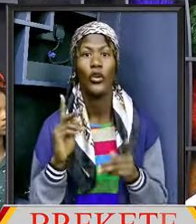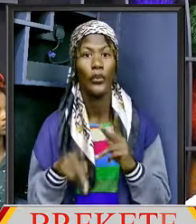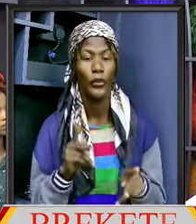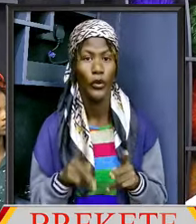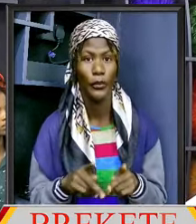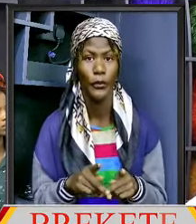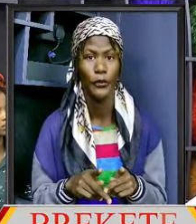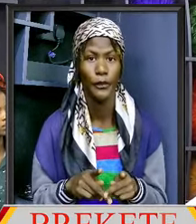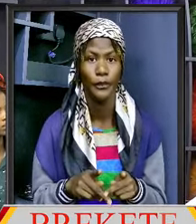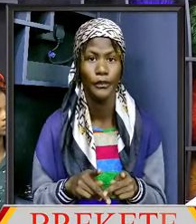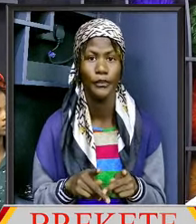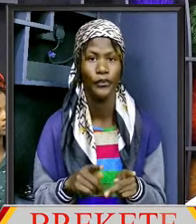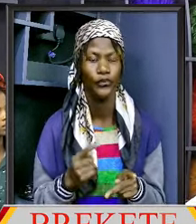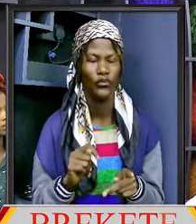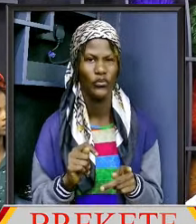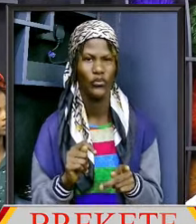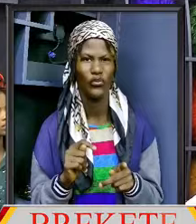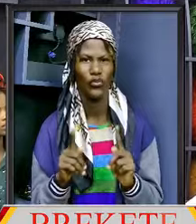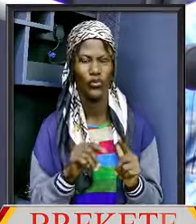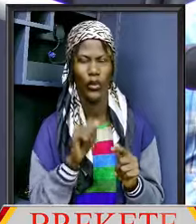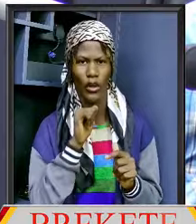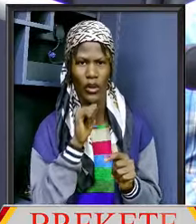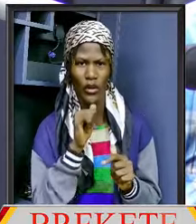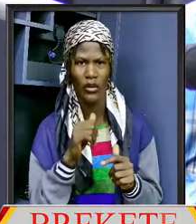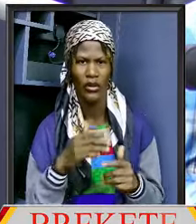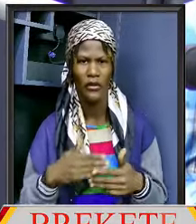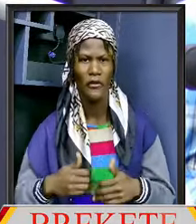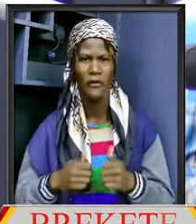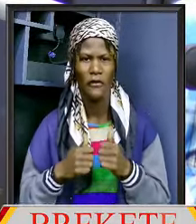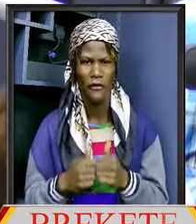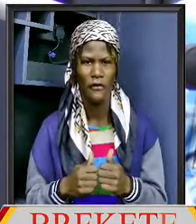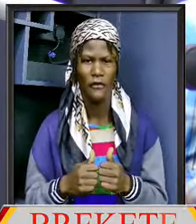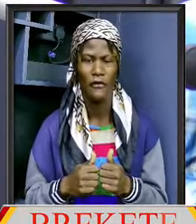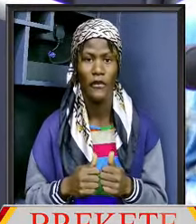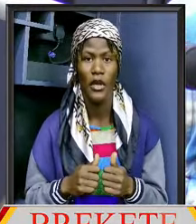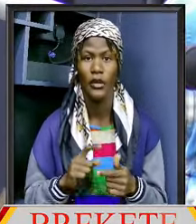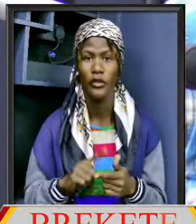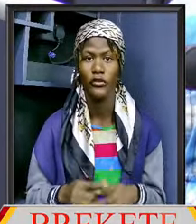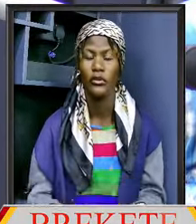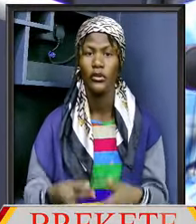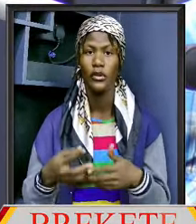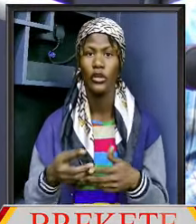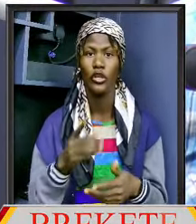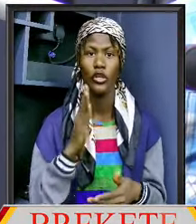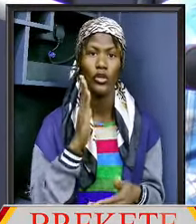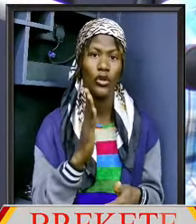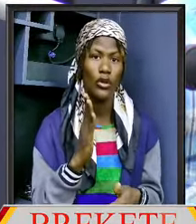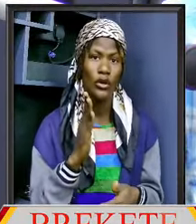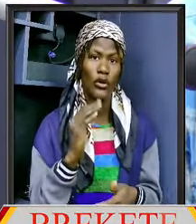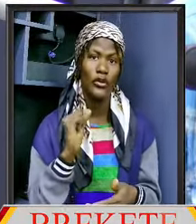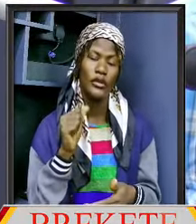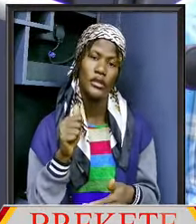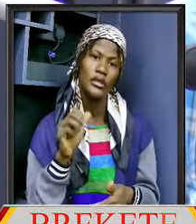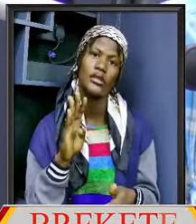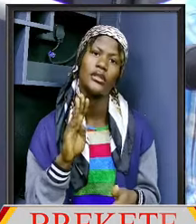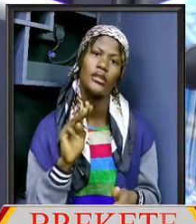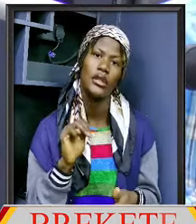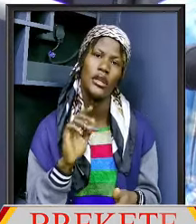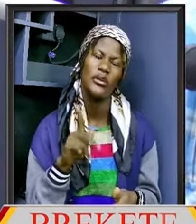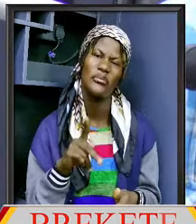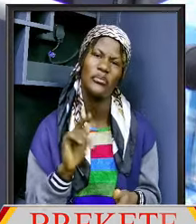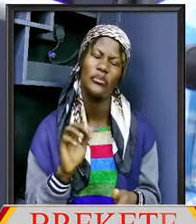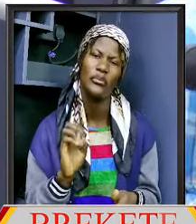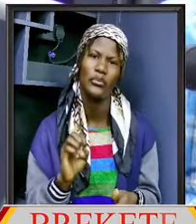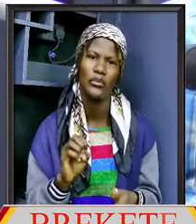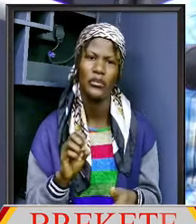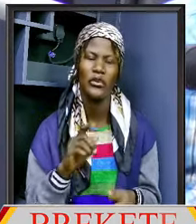people they know they fit, they don't fit to fit take your sample. You go be like they do thing, they